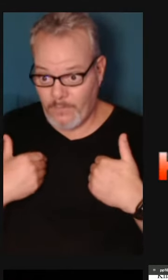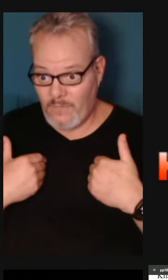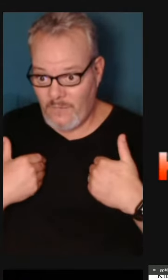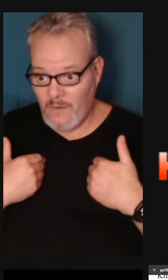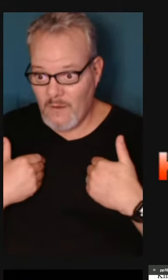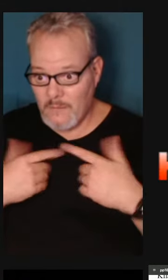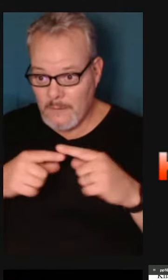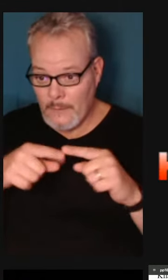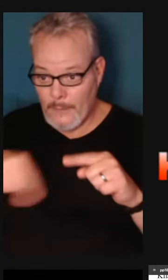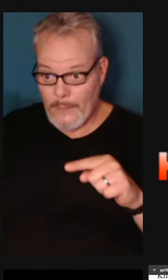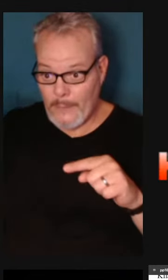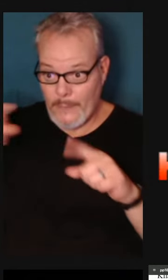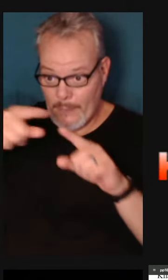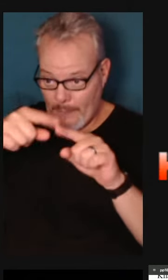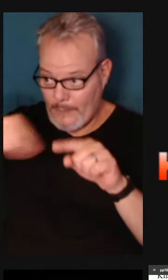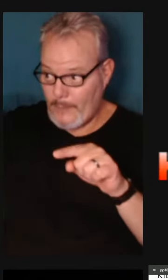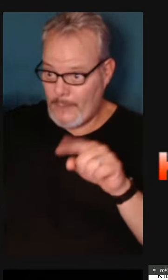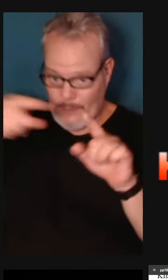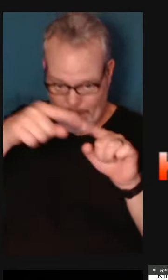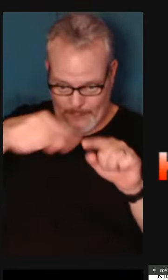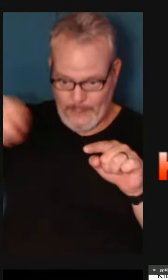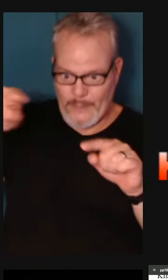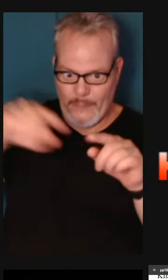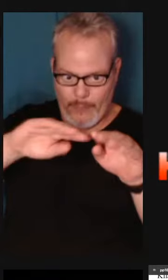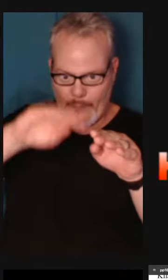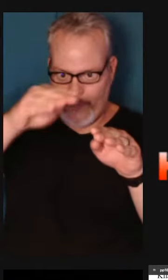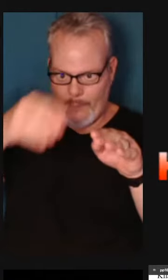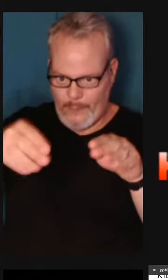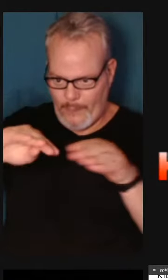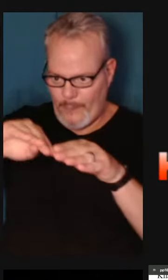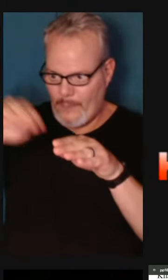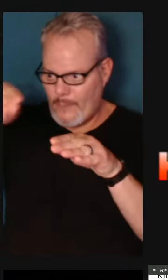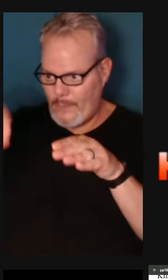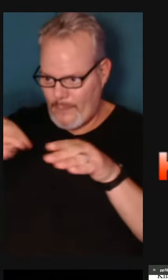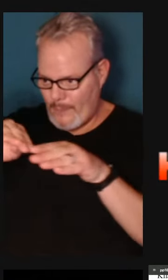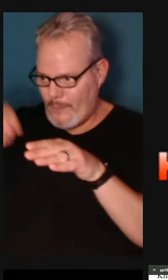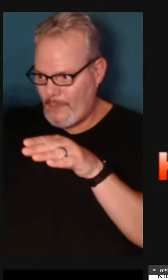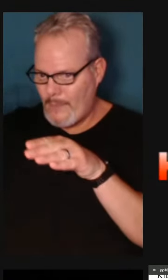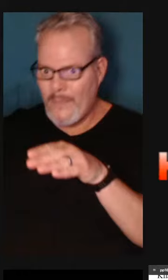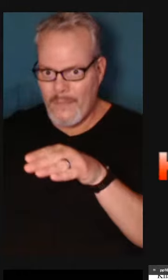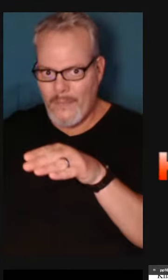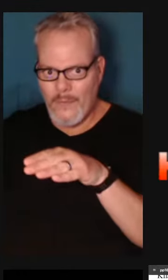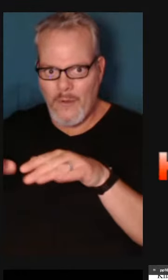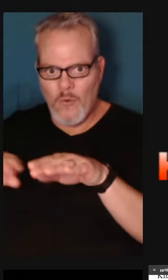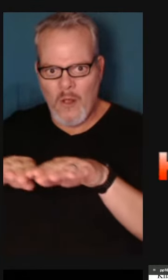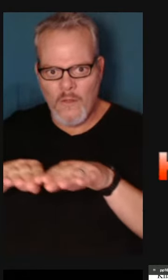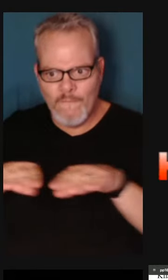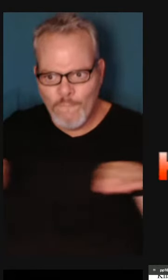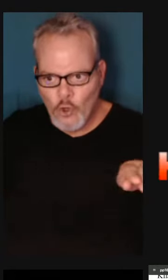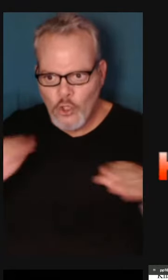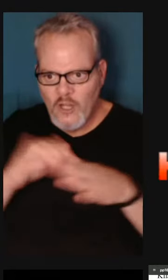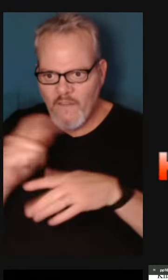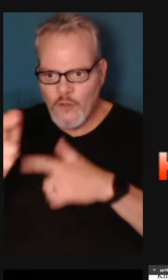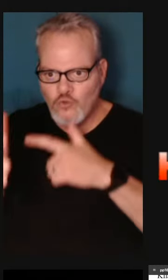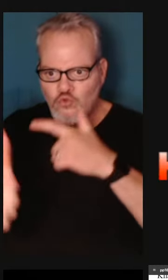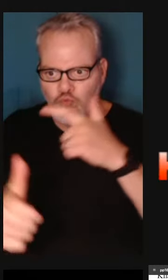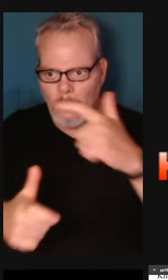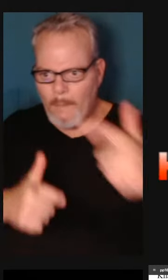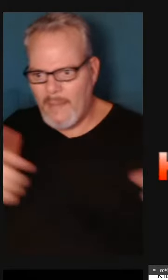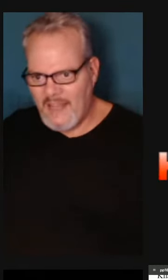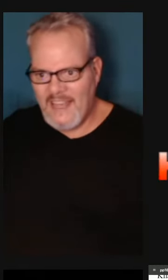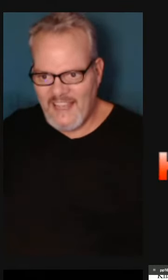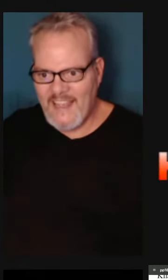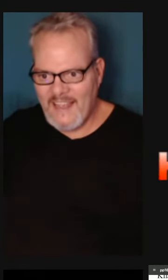up, and you end up having these bulges around the foot of these big flank